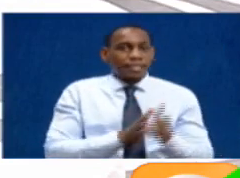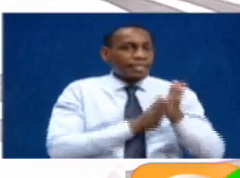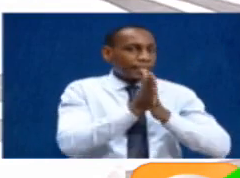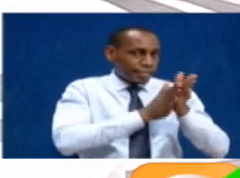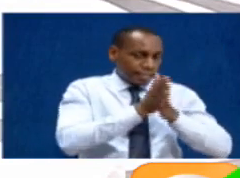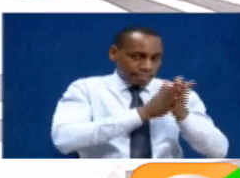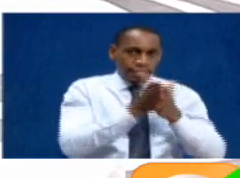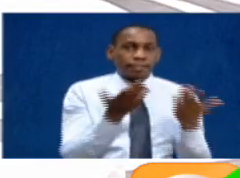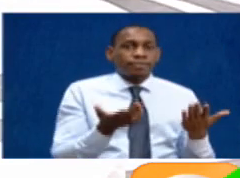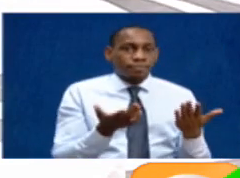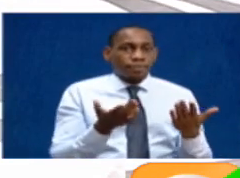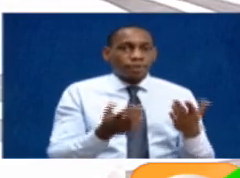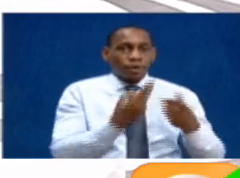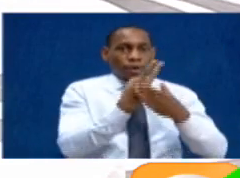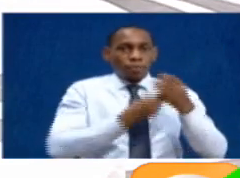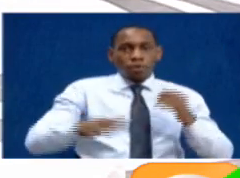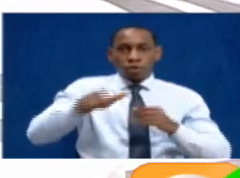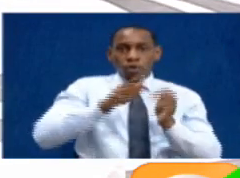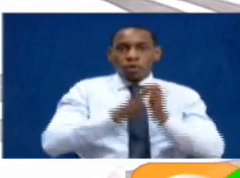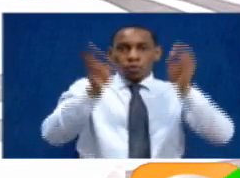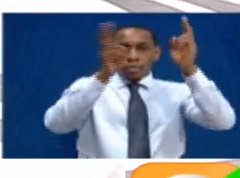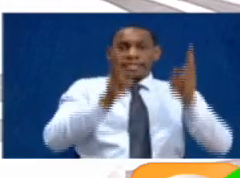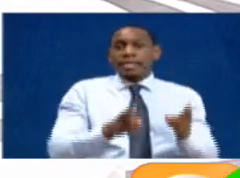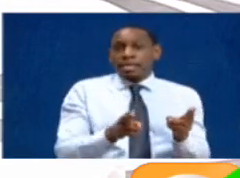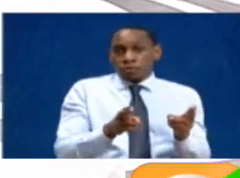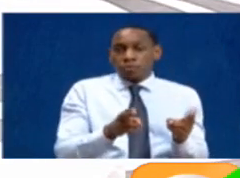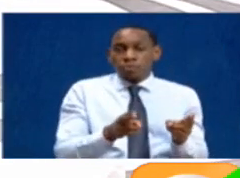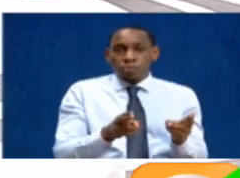Interests, both local and international.